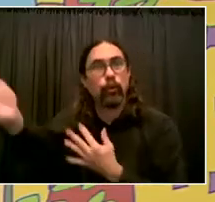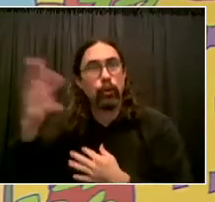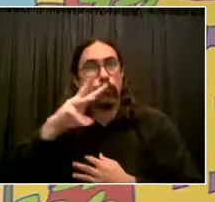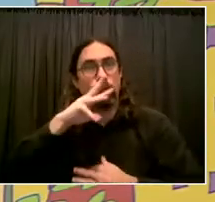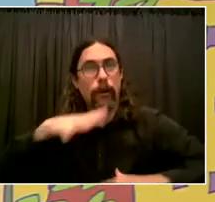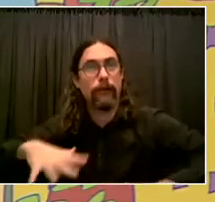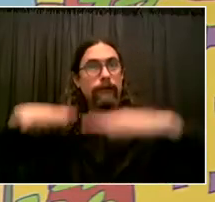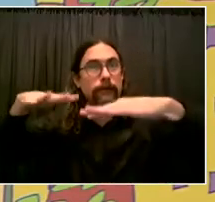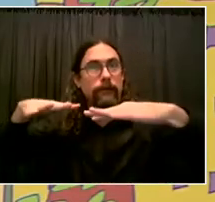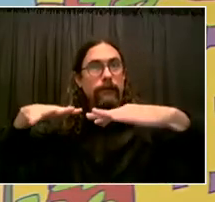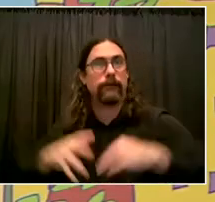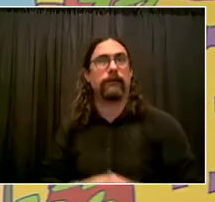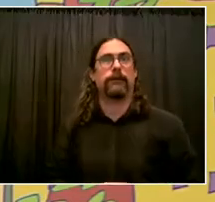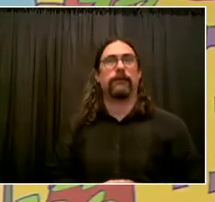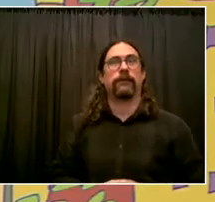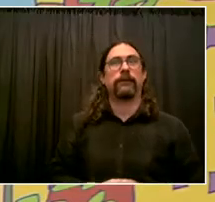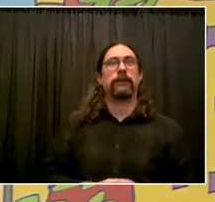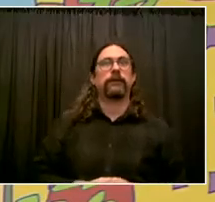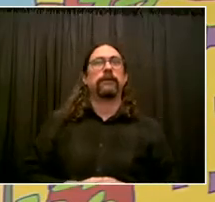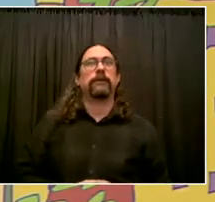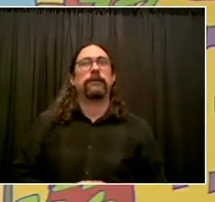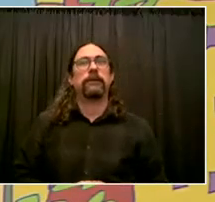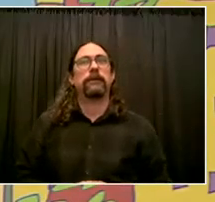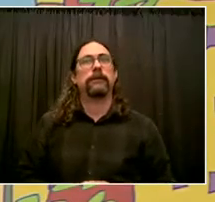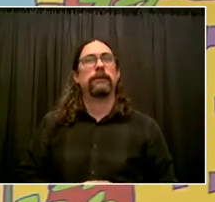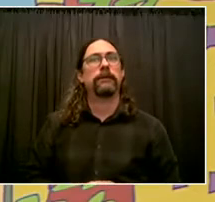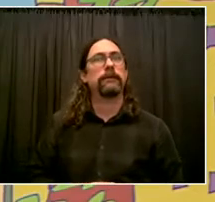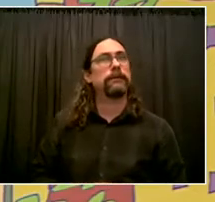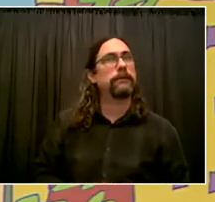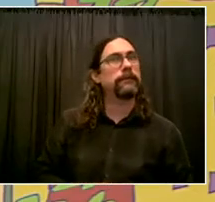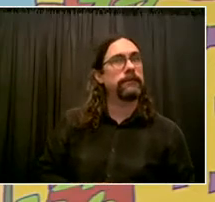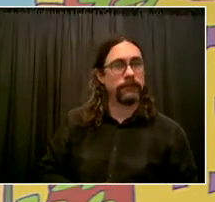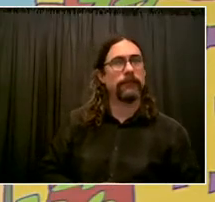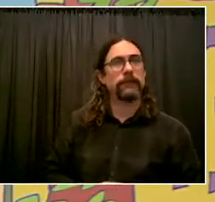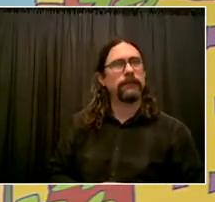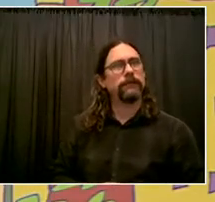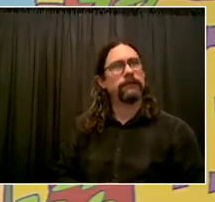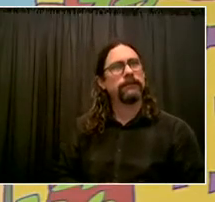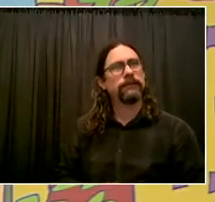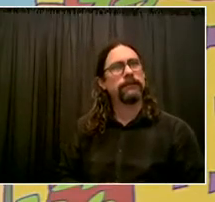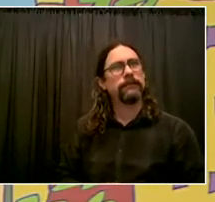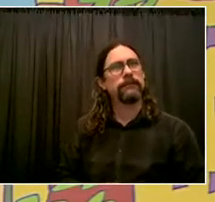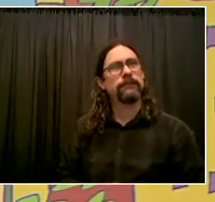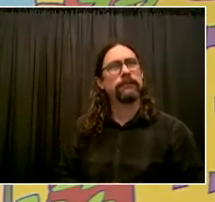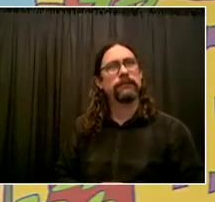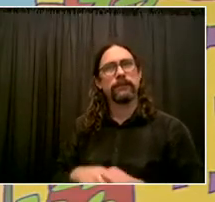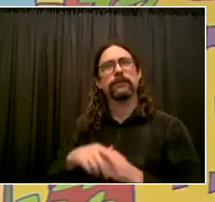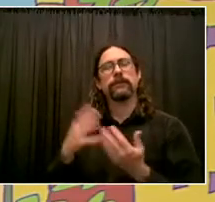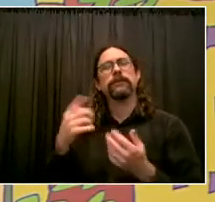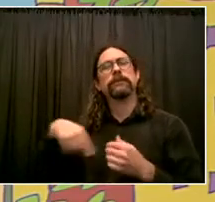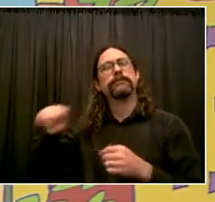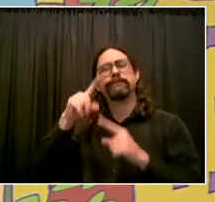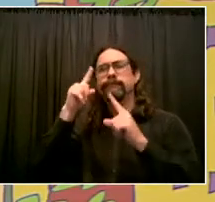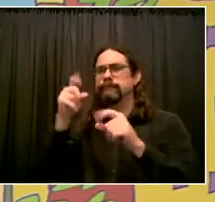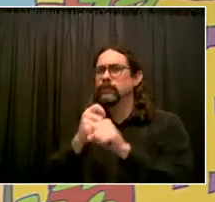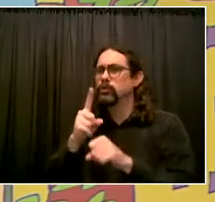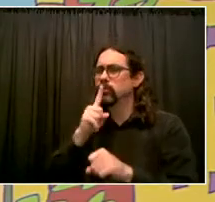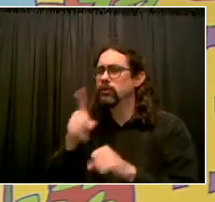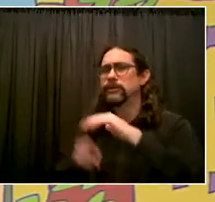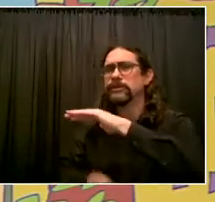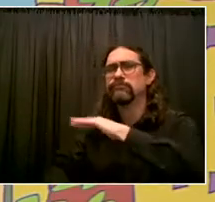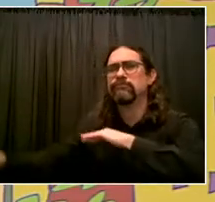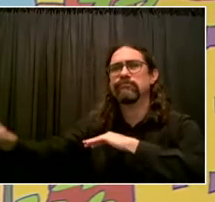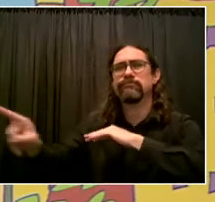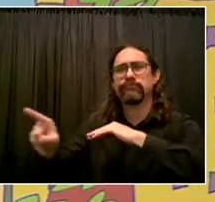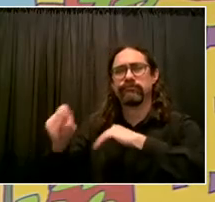history. But we'll give this report now, and then any major changes, there'll be updates in the course of today and